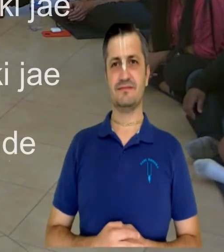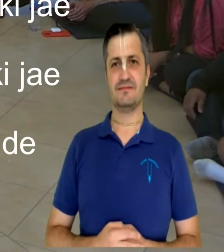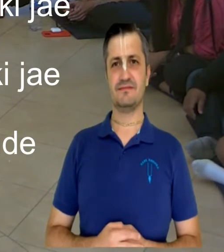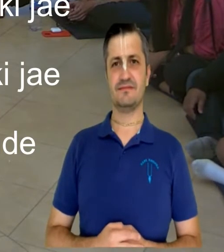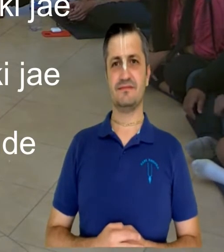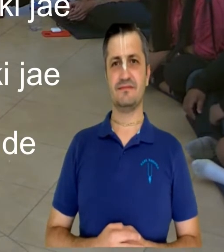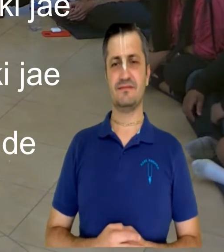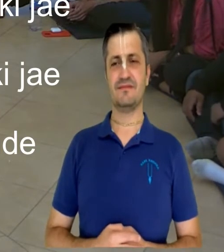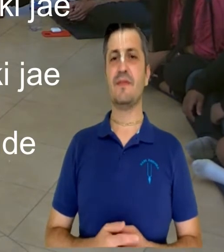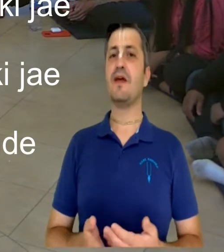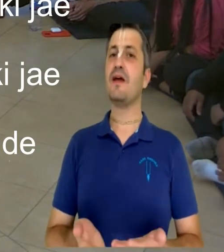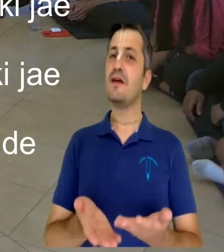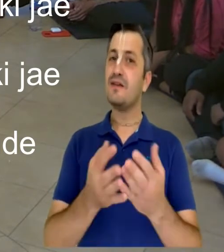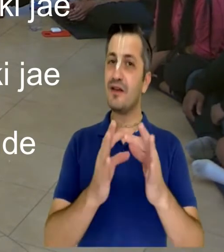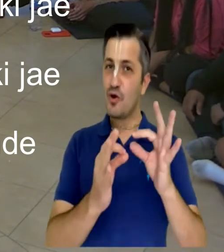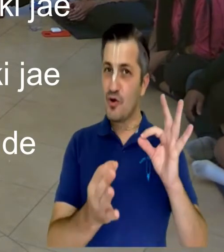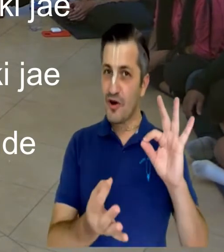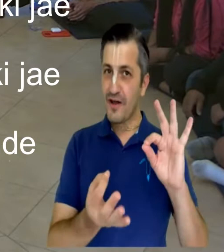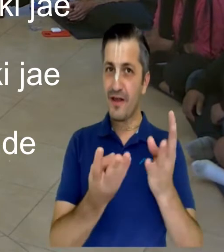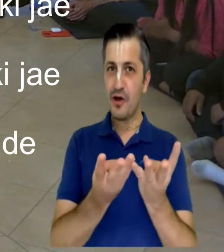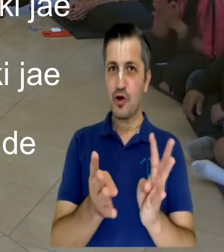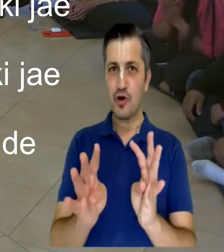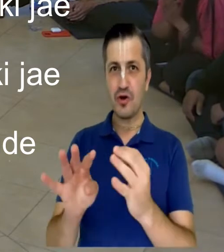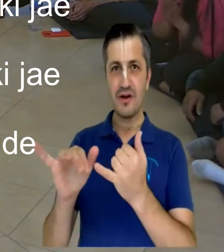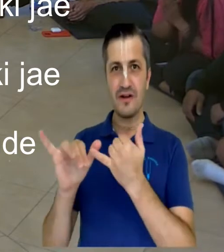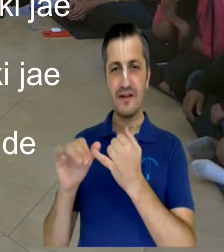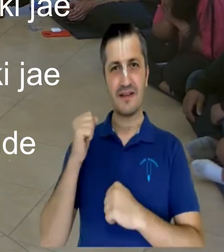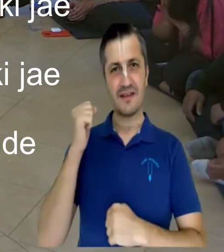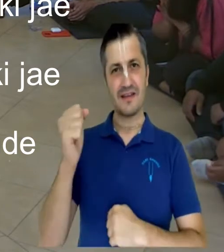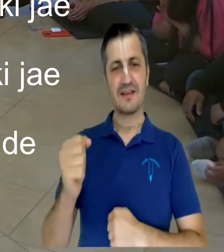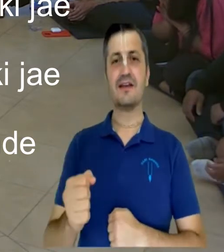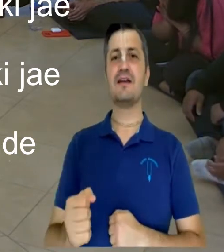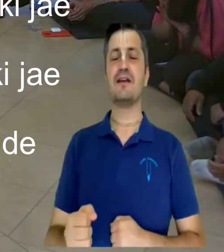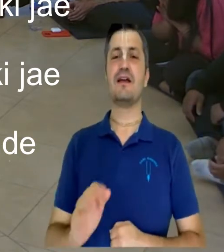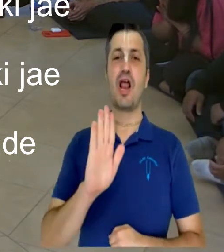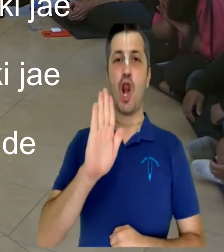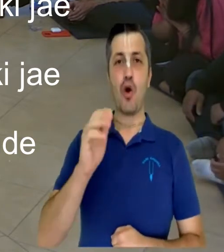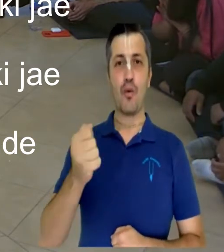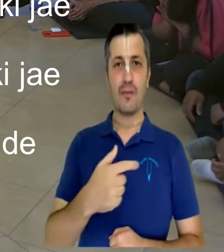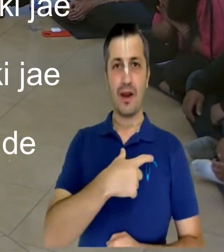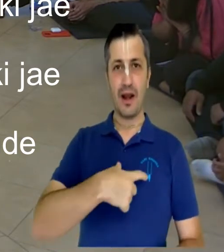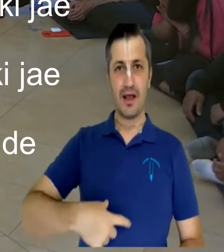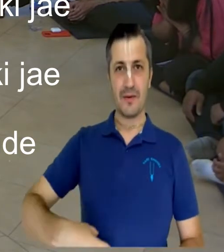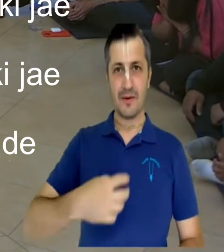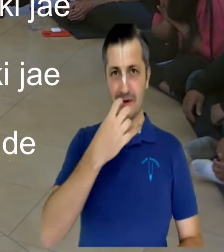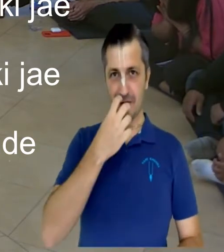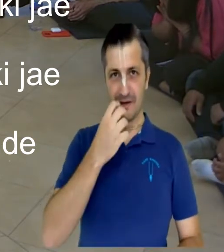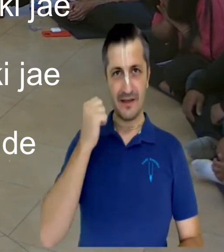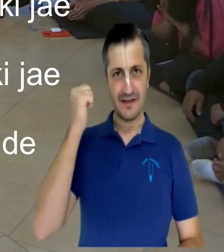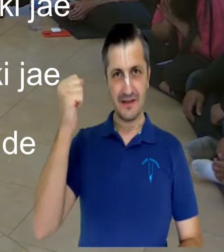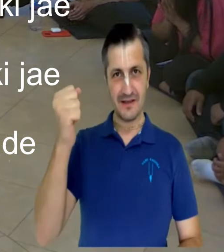Shri Shri Radha Gokulananda ki jai, Shri Shri Sitaram Lakshman Hanuman ki jai, Shri Shri Gaur Nitai ki jai,